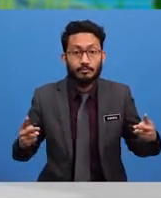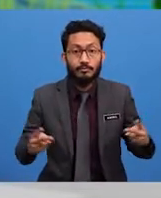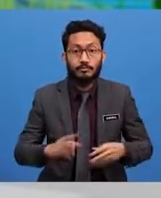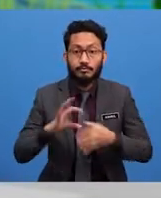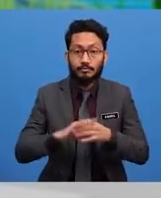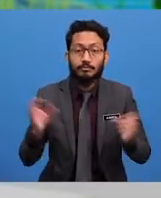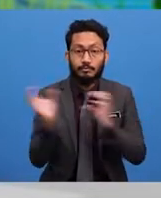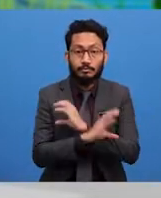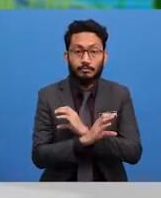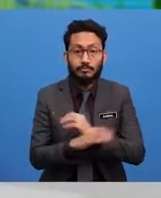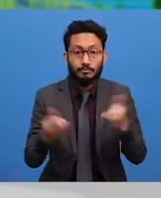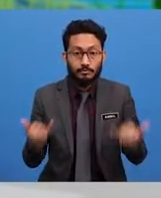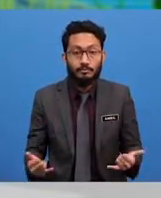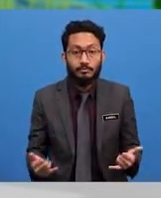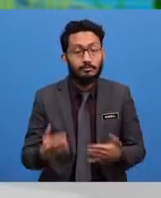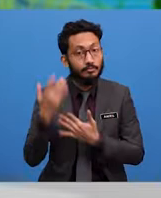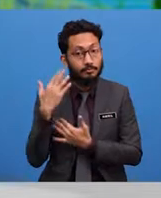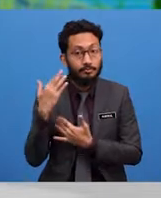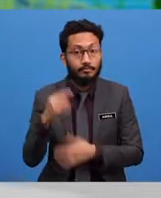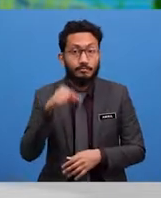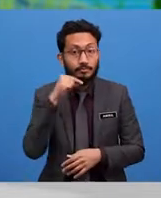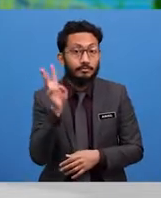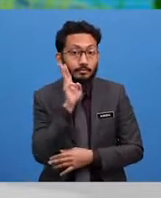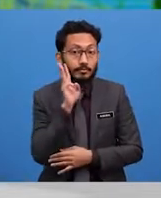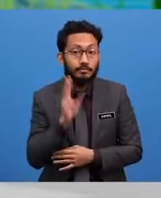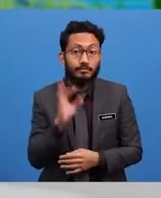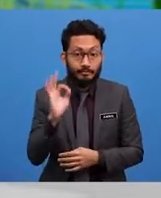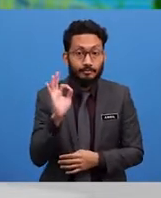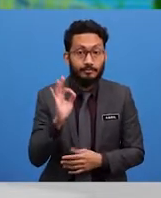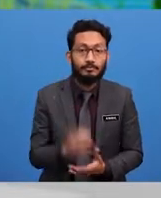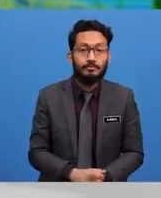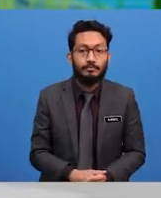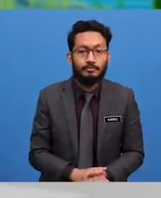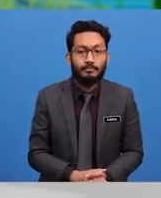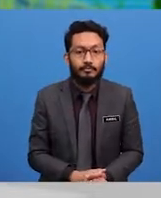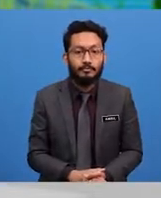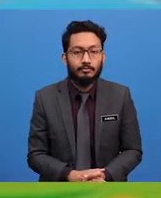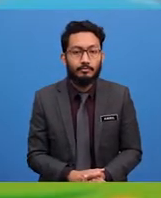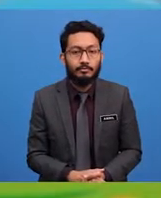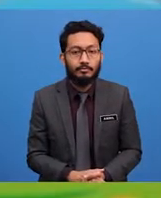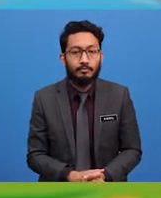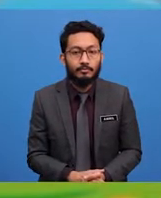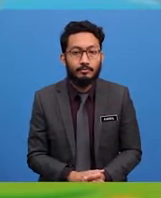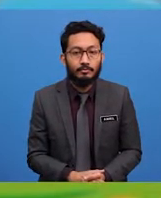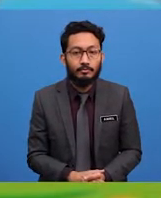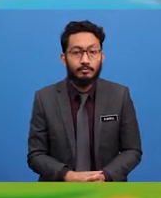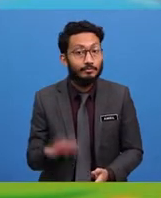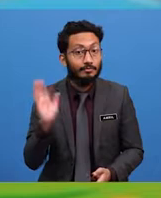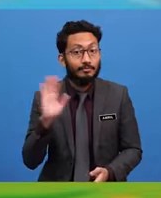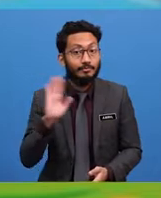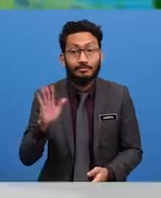today? Let's wait for the Gram Whiz, okay? Oh, Gram Whiz! Hi, Mr. D and